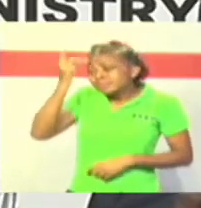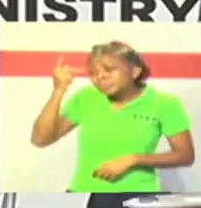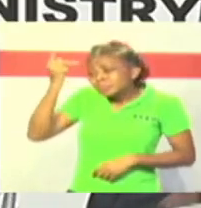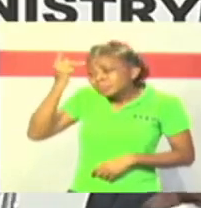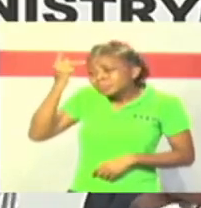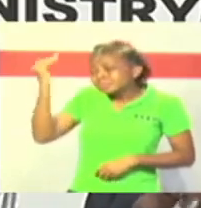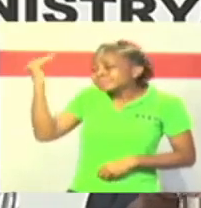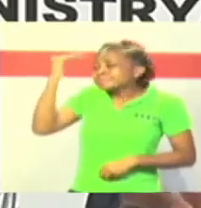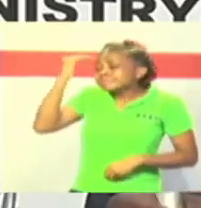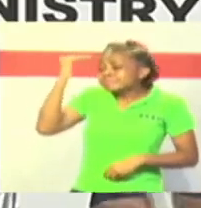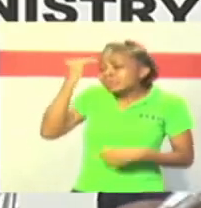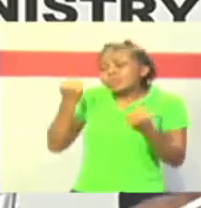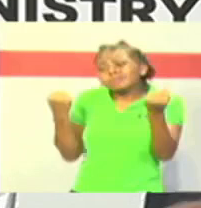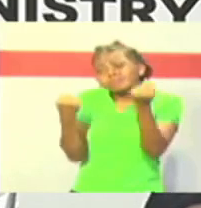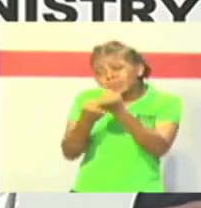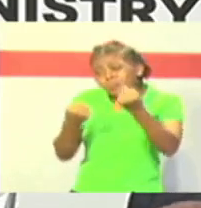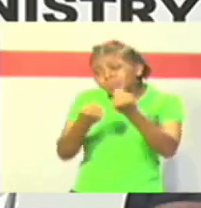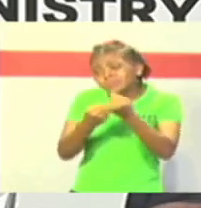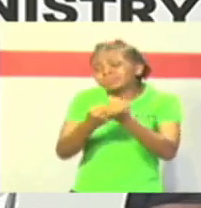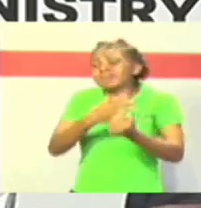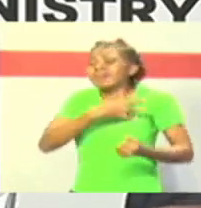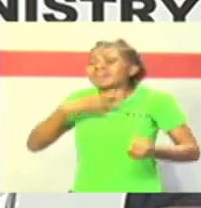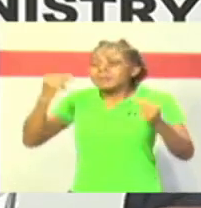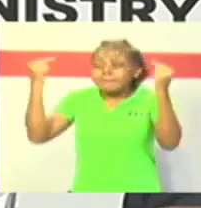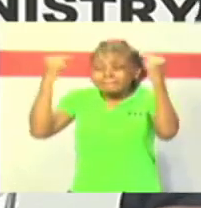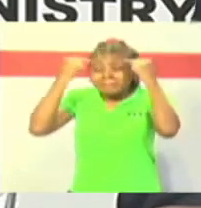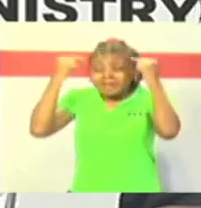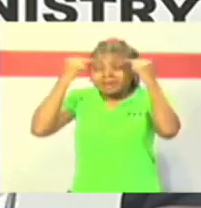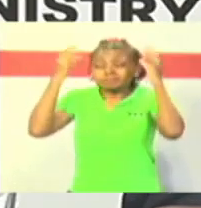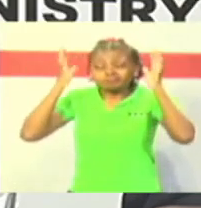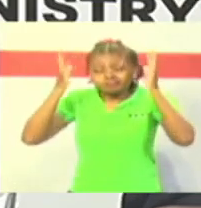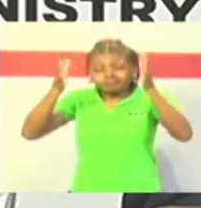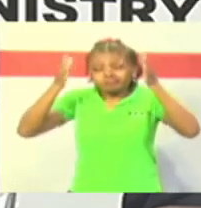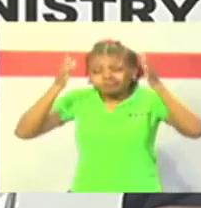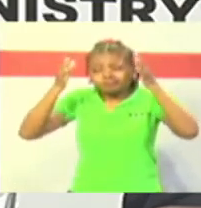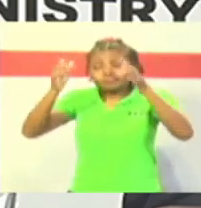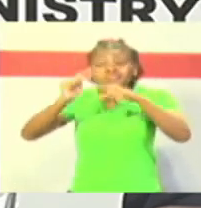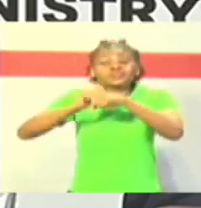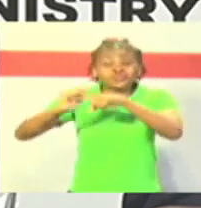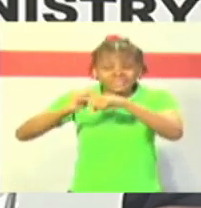again, particularly for nursing staff, we've engaged